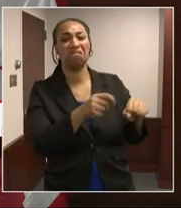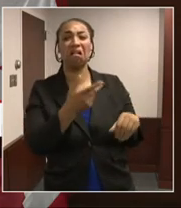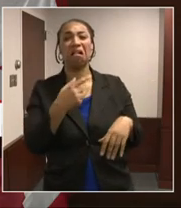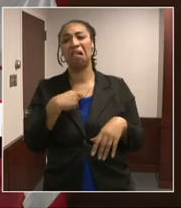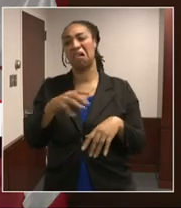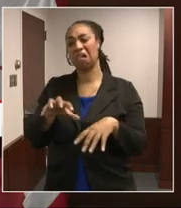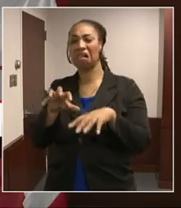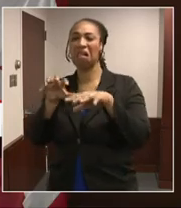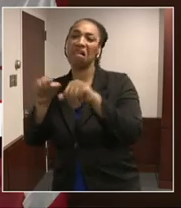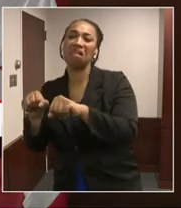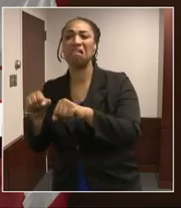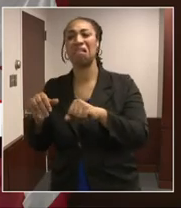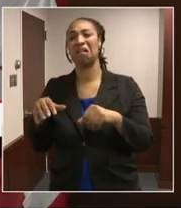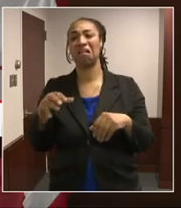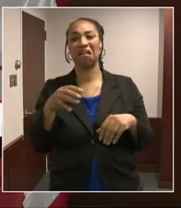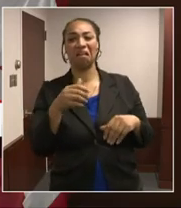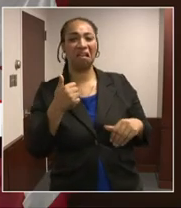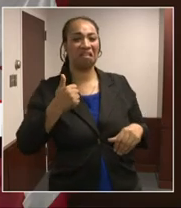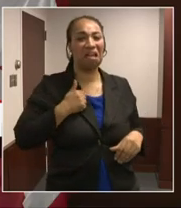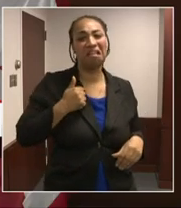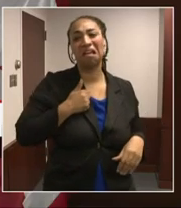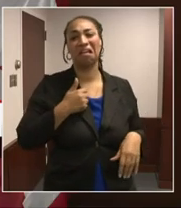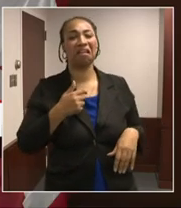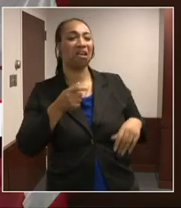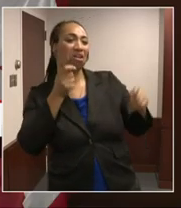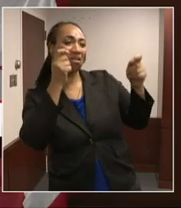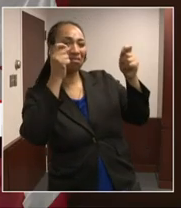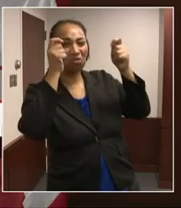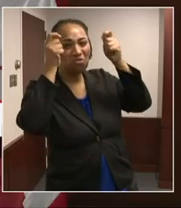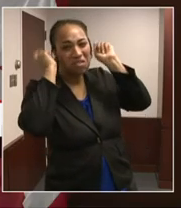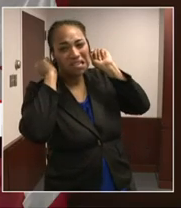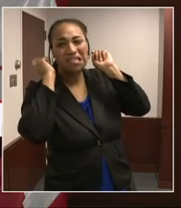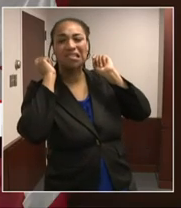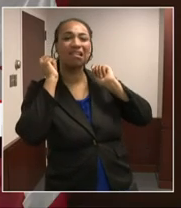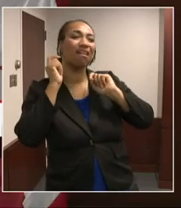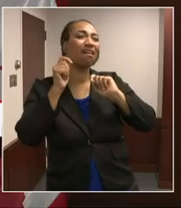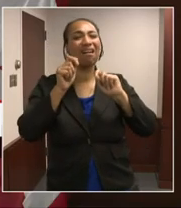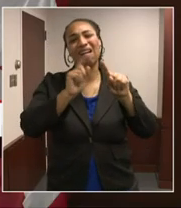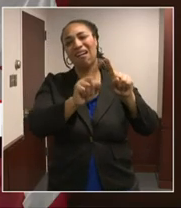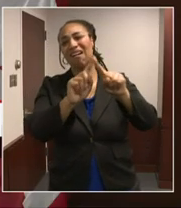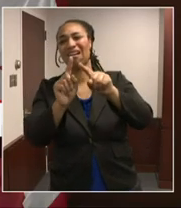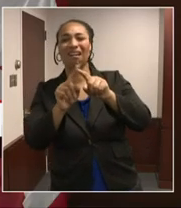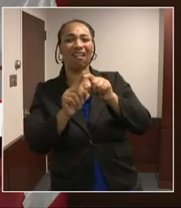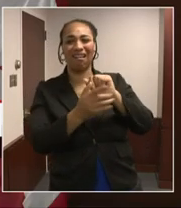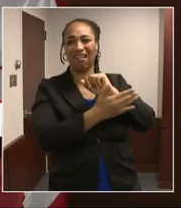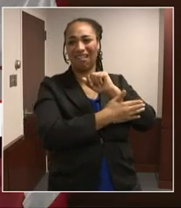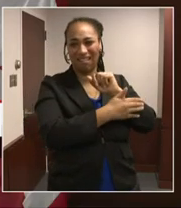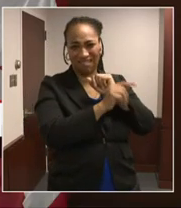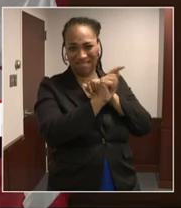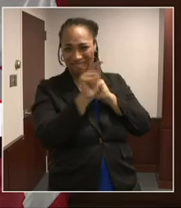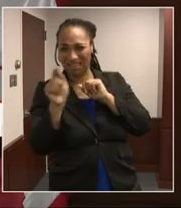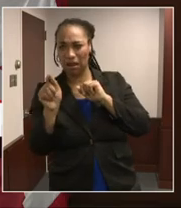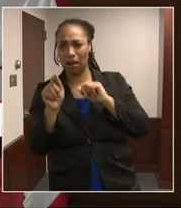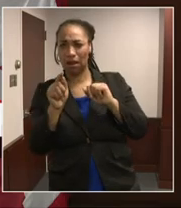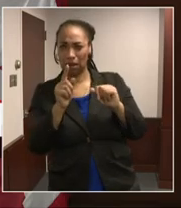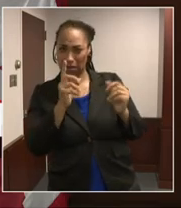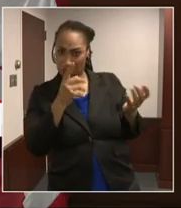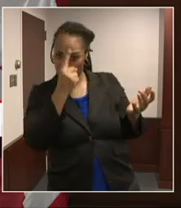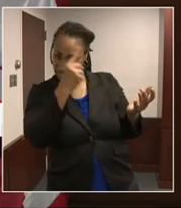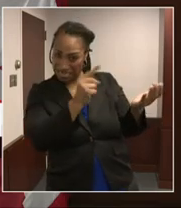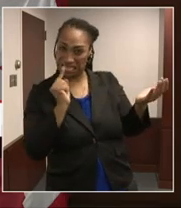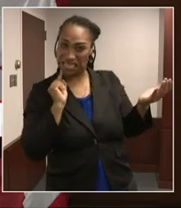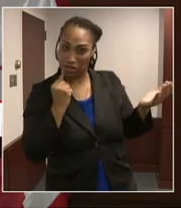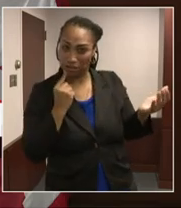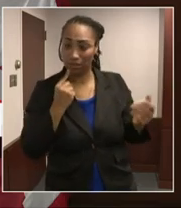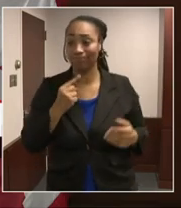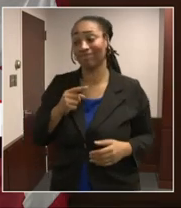you're taking this seriously? Yes and yes. I think both can be true. Do you think he's